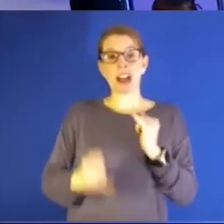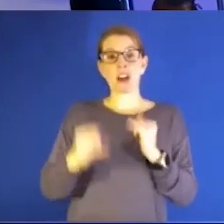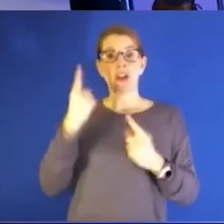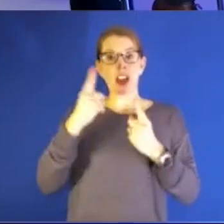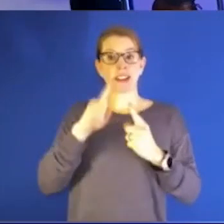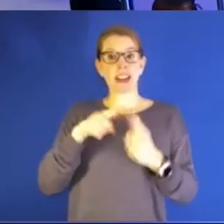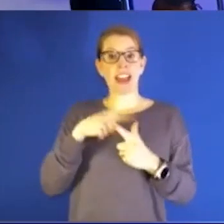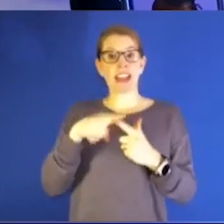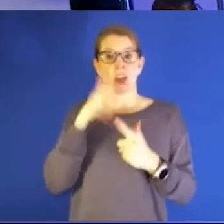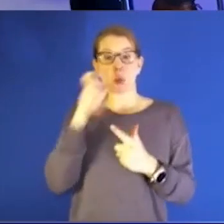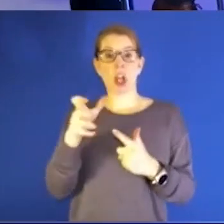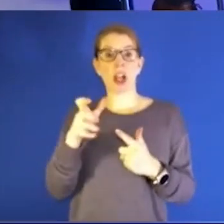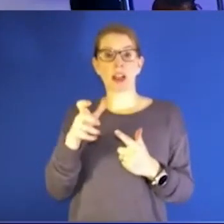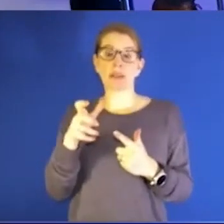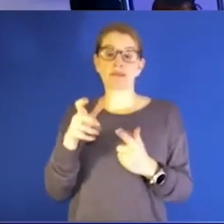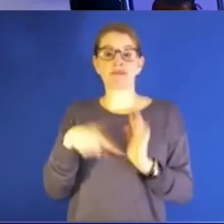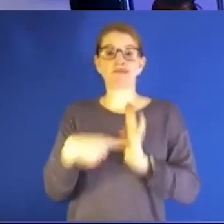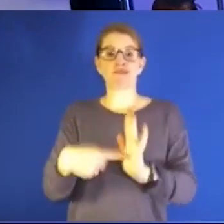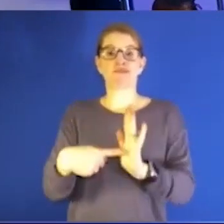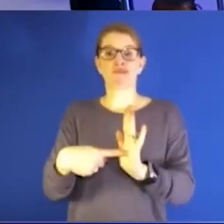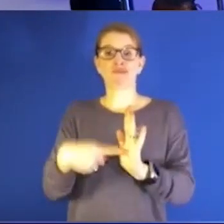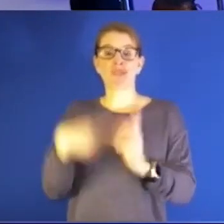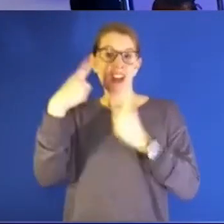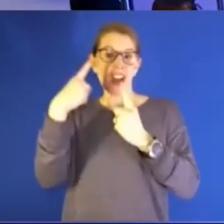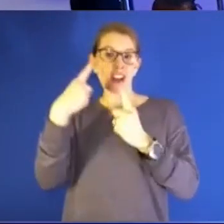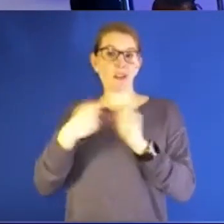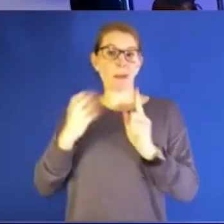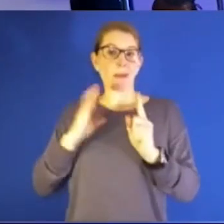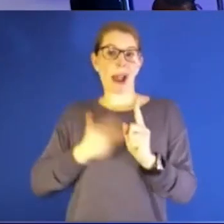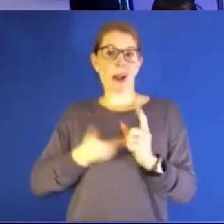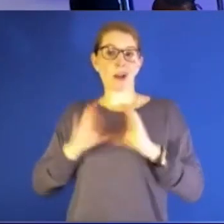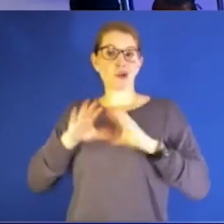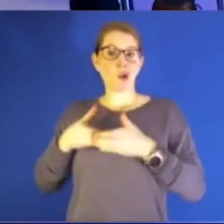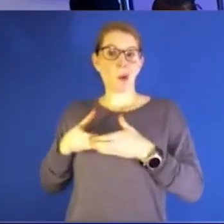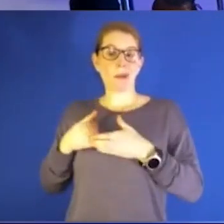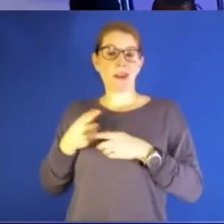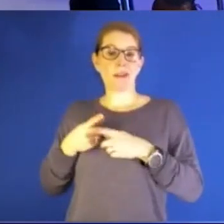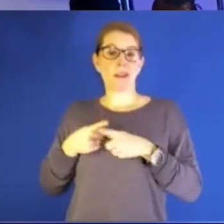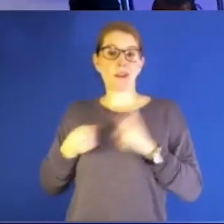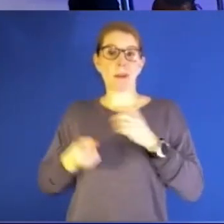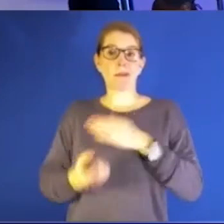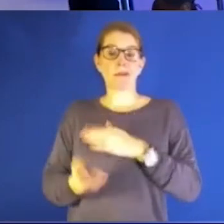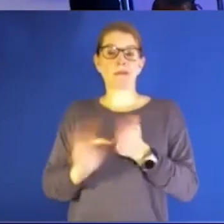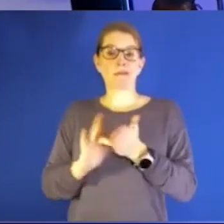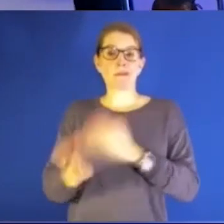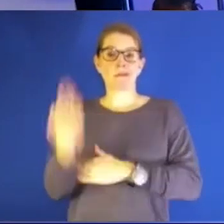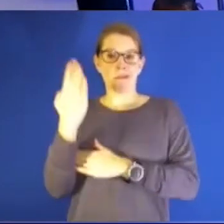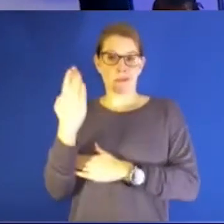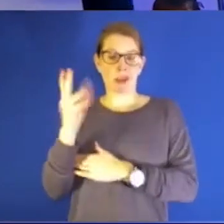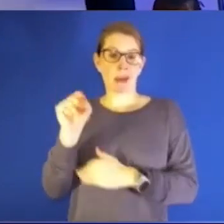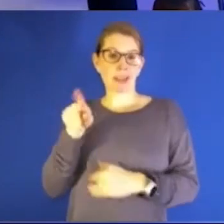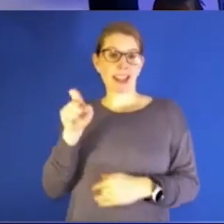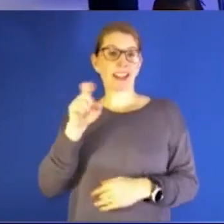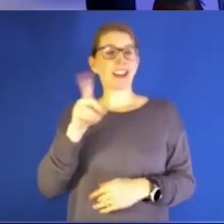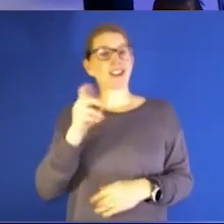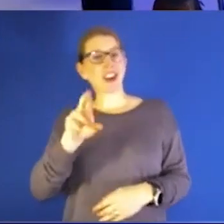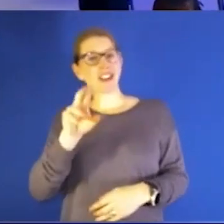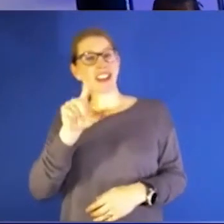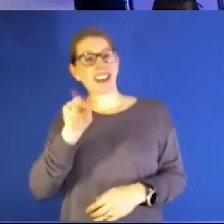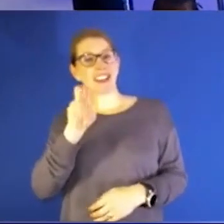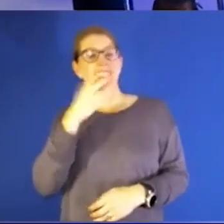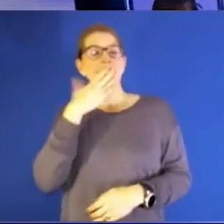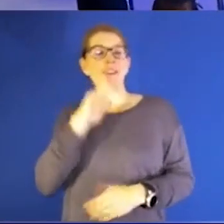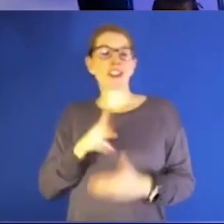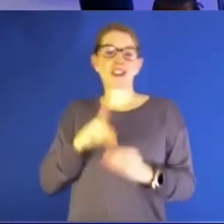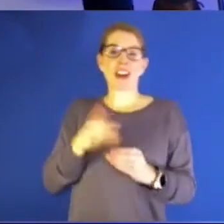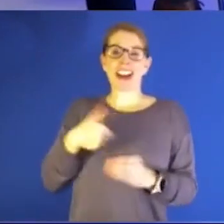share some thoughts from our group here on the Morning Medical Update. But Dr. Love, thank you so much for being with us. course, We happy to be appreciate here. it. Right Yeah. before